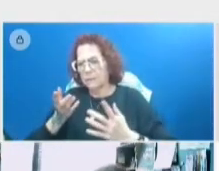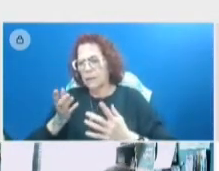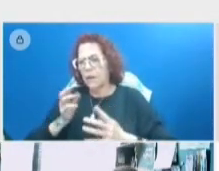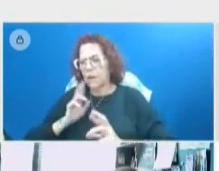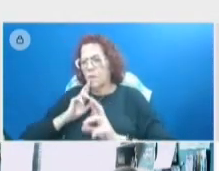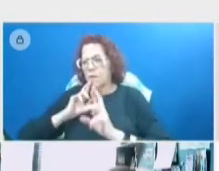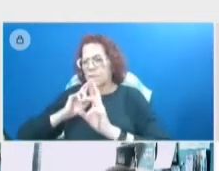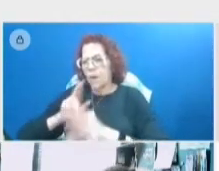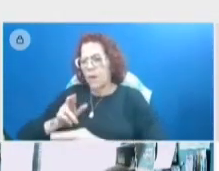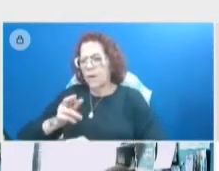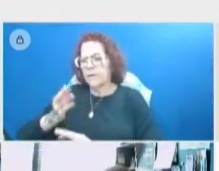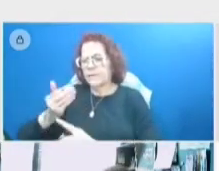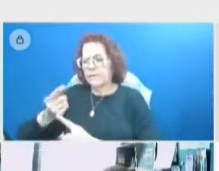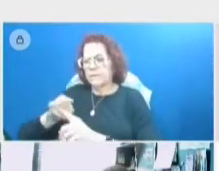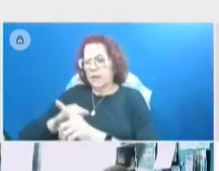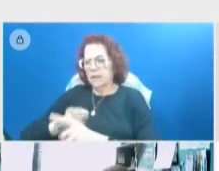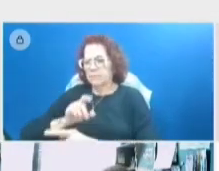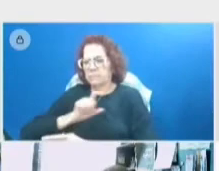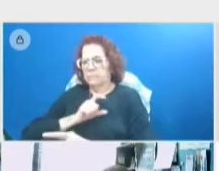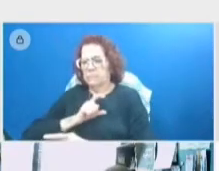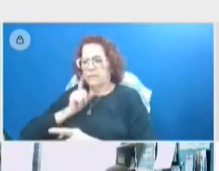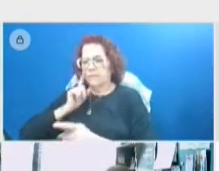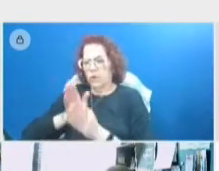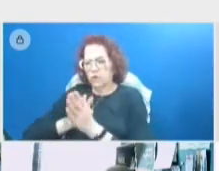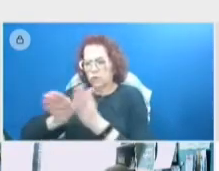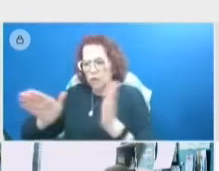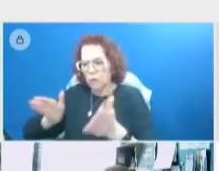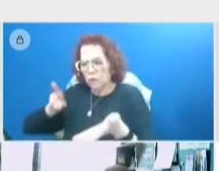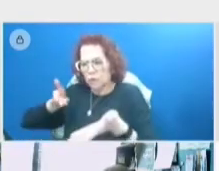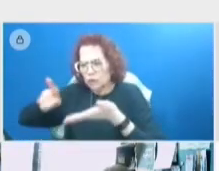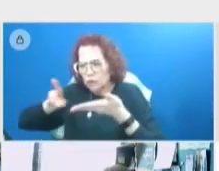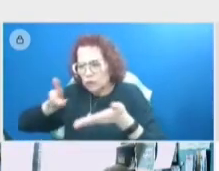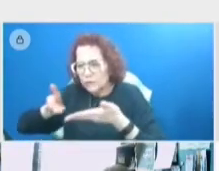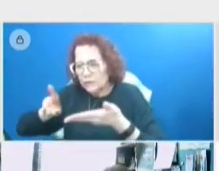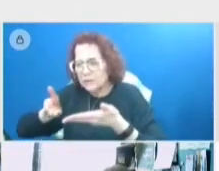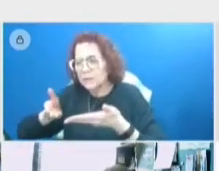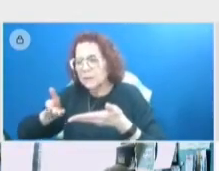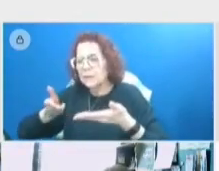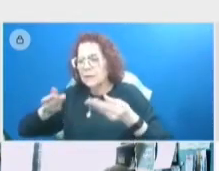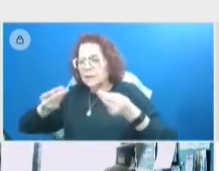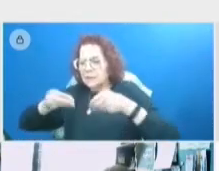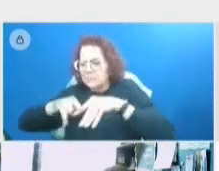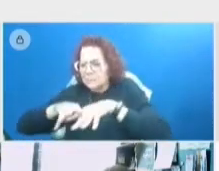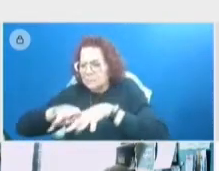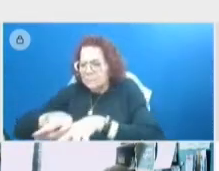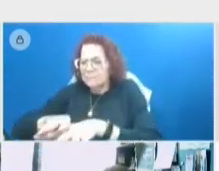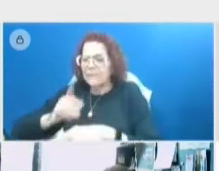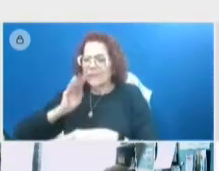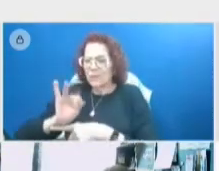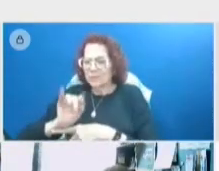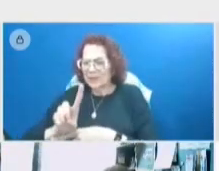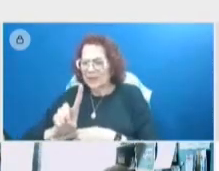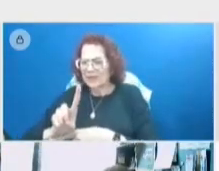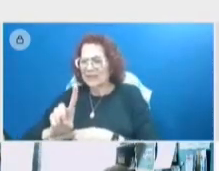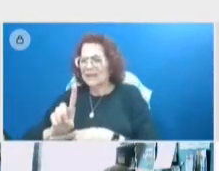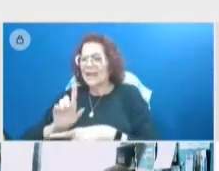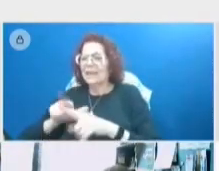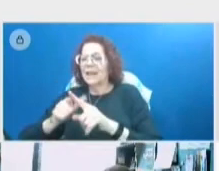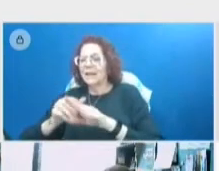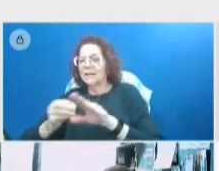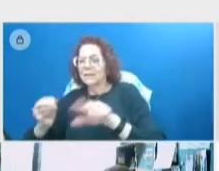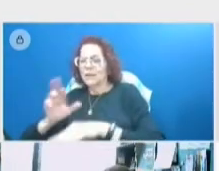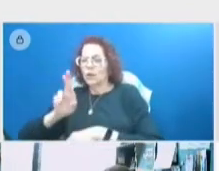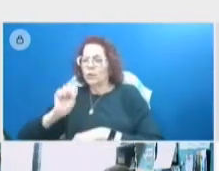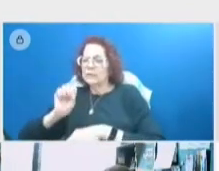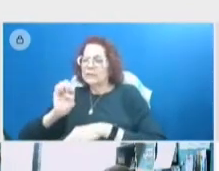Services indicated that our bid for the OVR and AVR had to be reissued, in particular